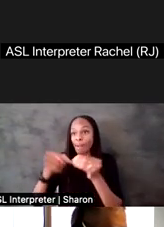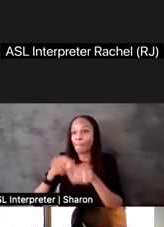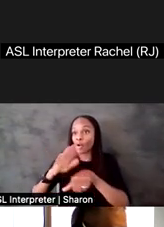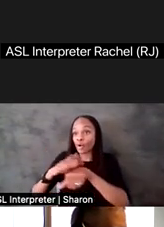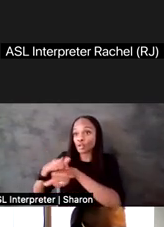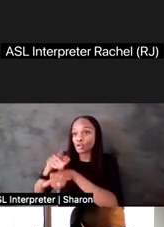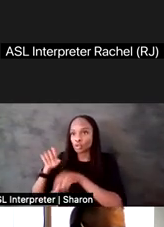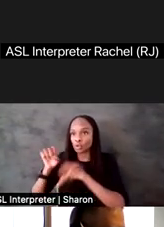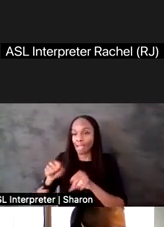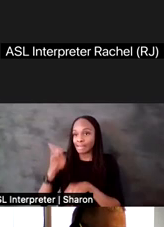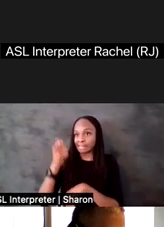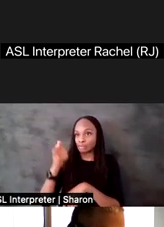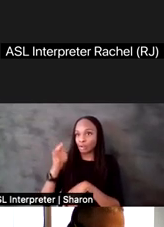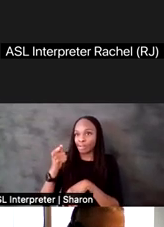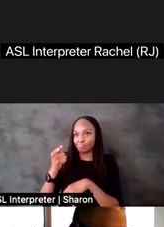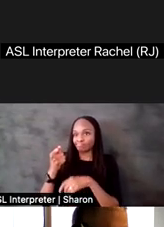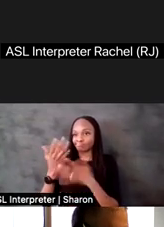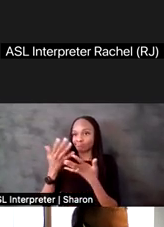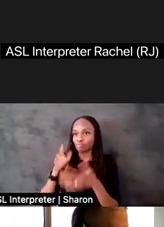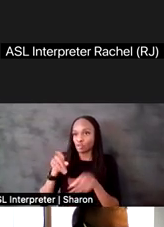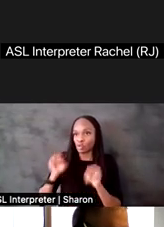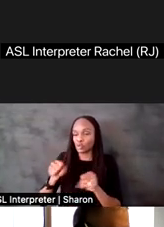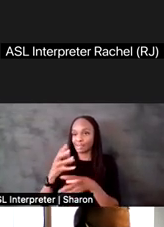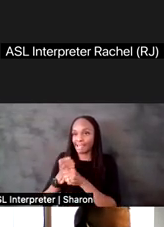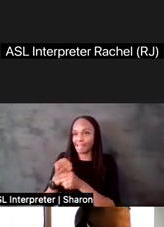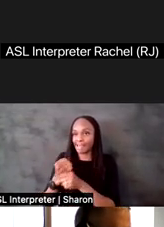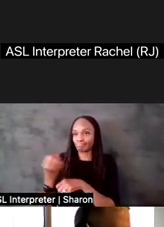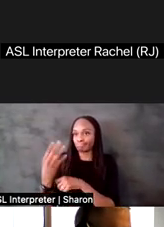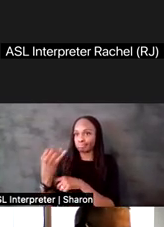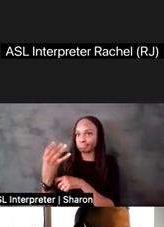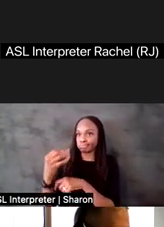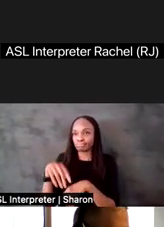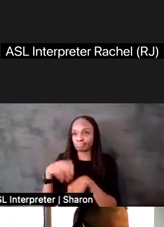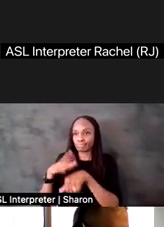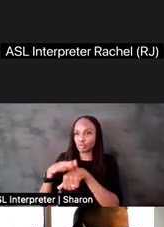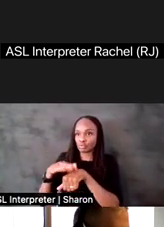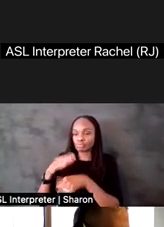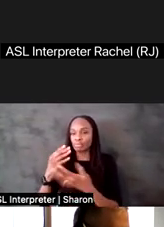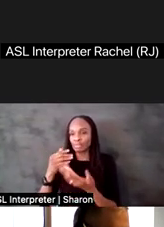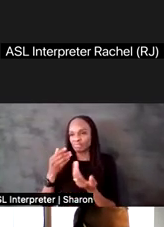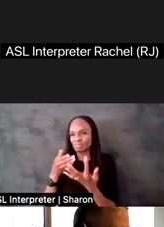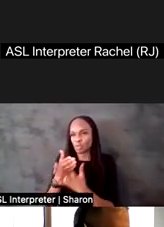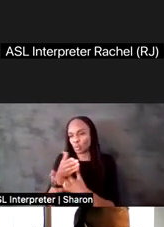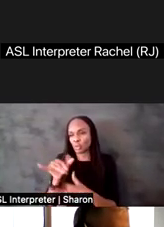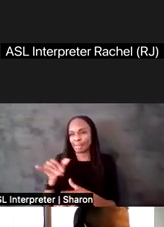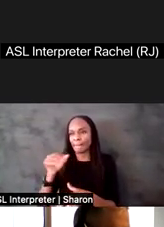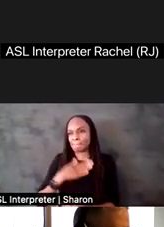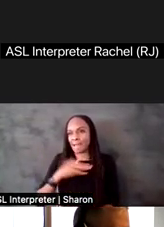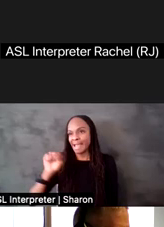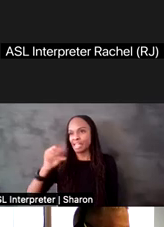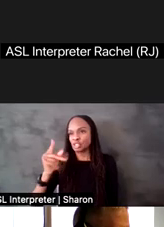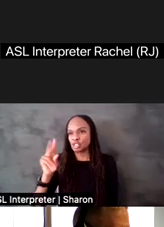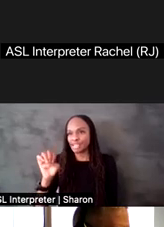so that you get notifications, such as my Shake app. But really, preparing is the